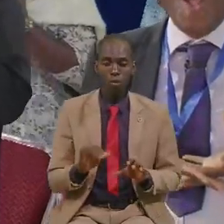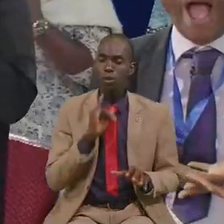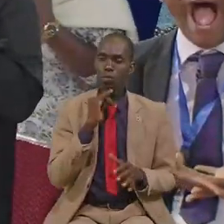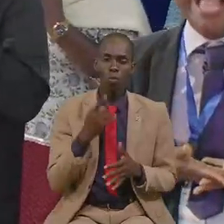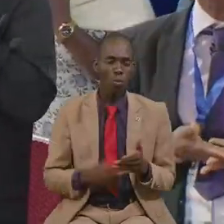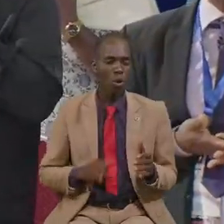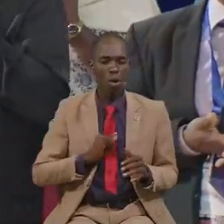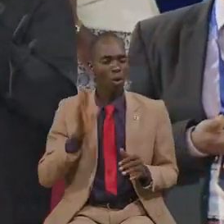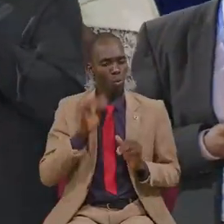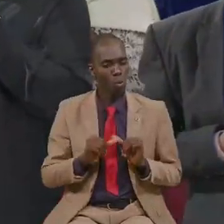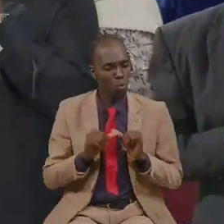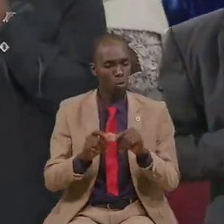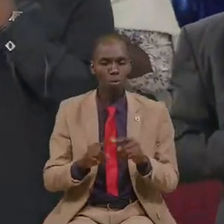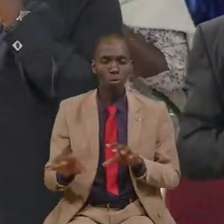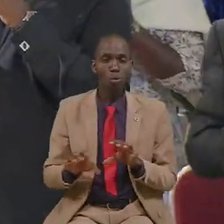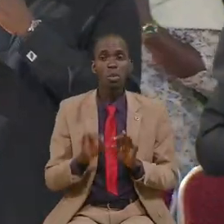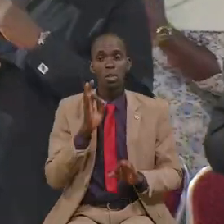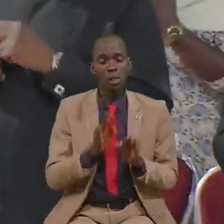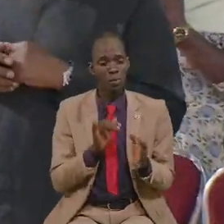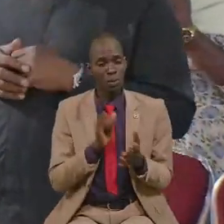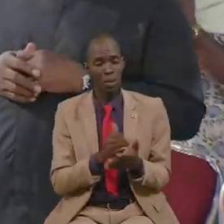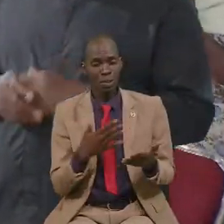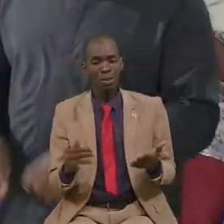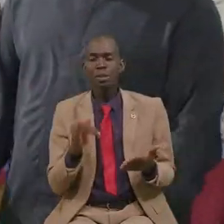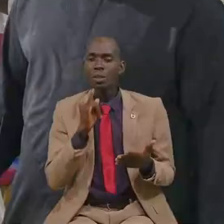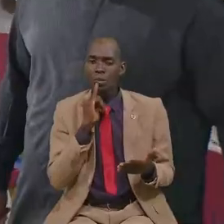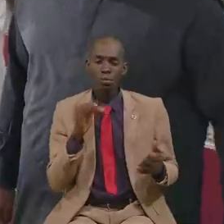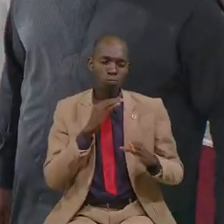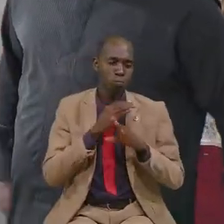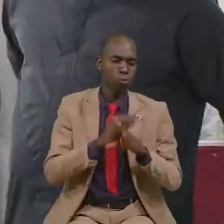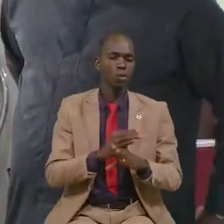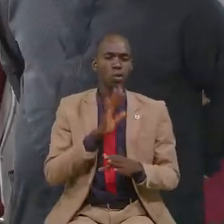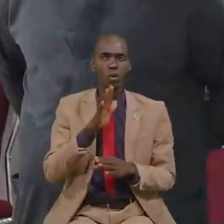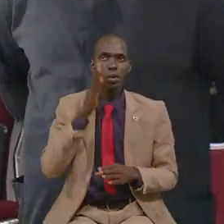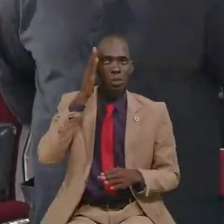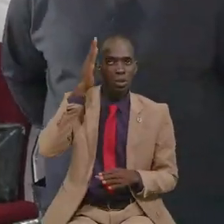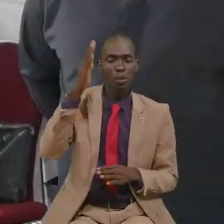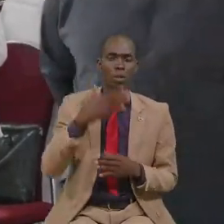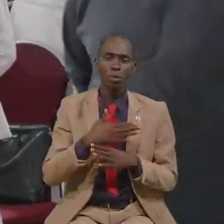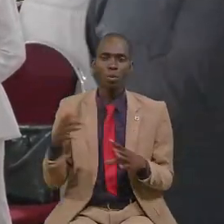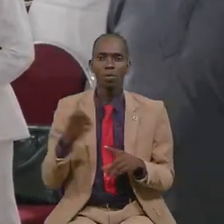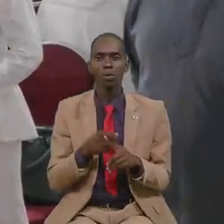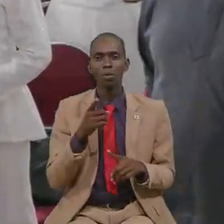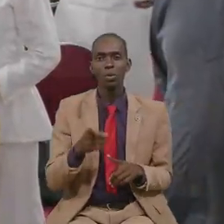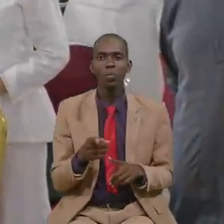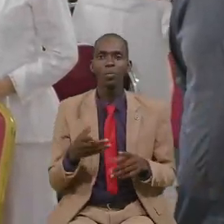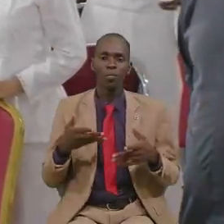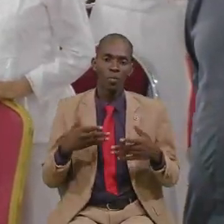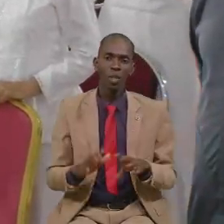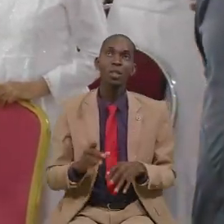even though that is blocking your destiny away from your side. Let him take